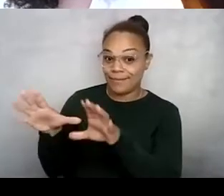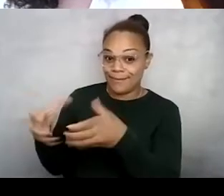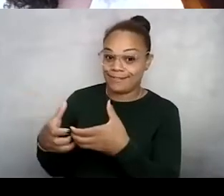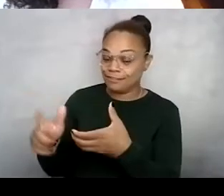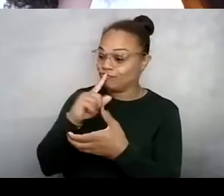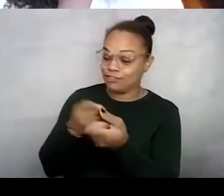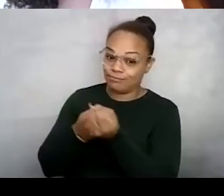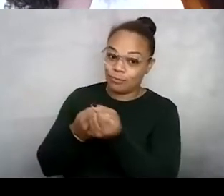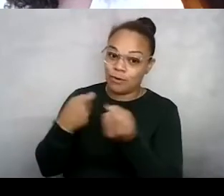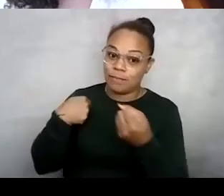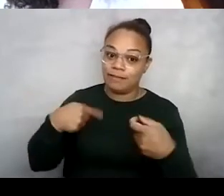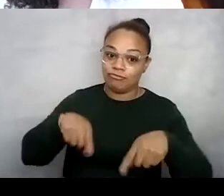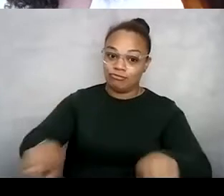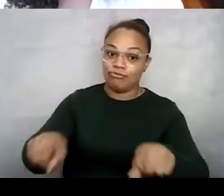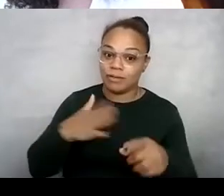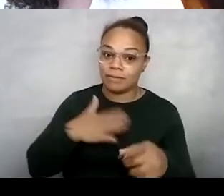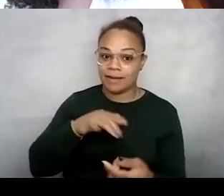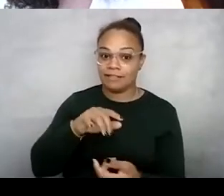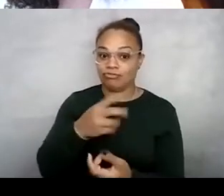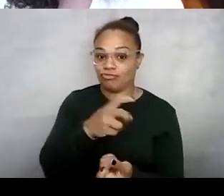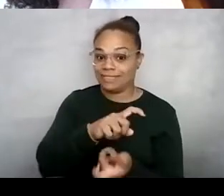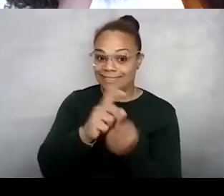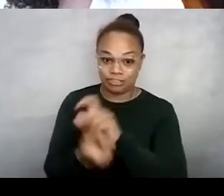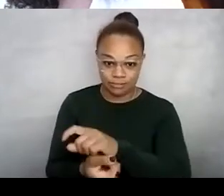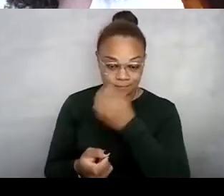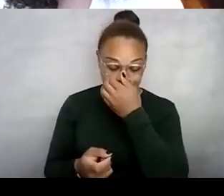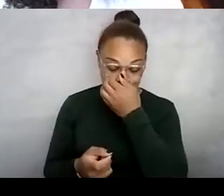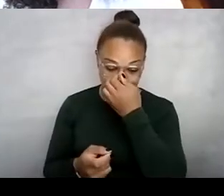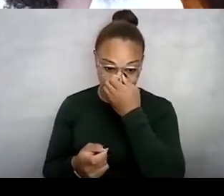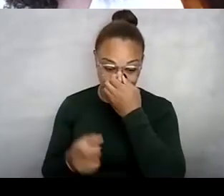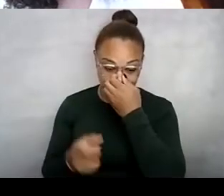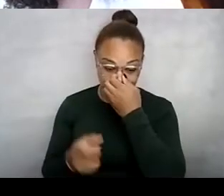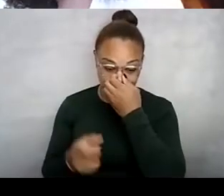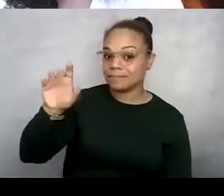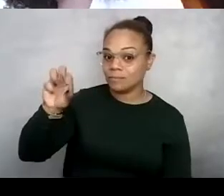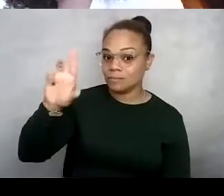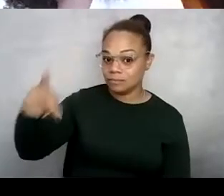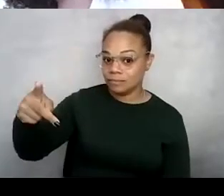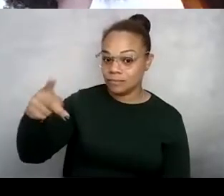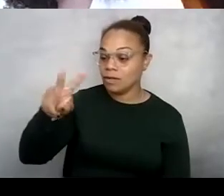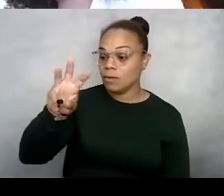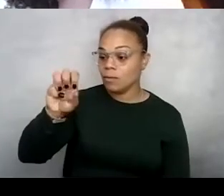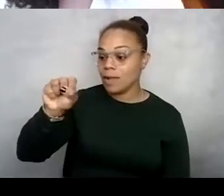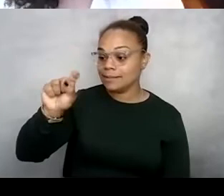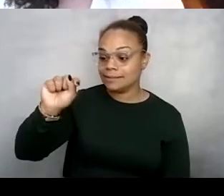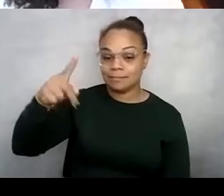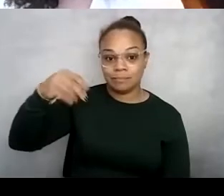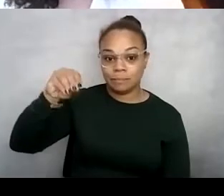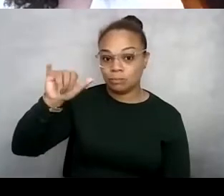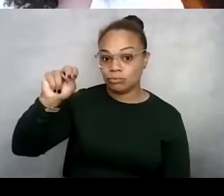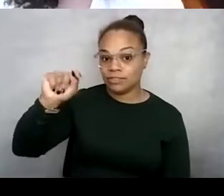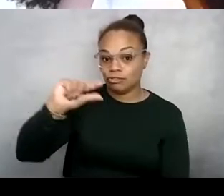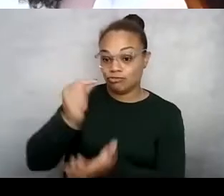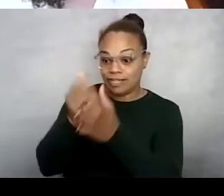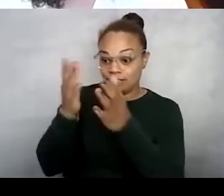phases of my transition, is ITT Corp, which was headed by a West Point graduate. Let's just be clear.